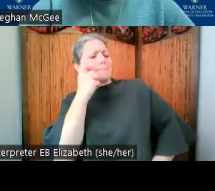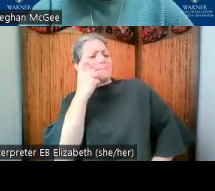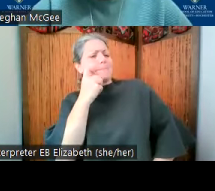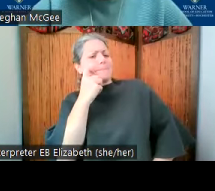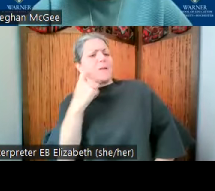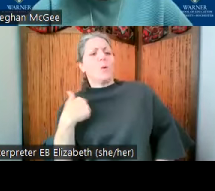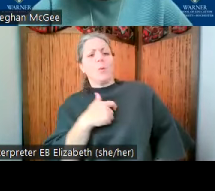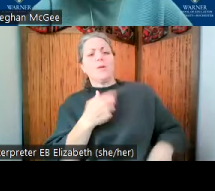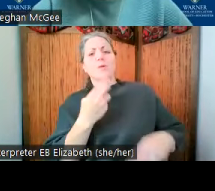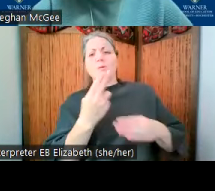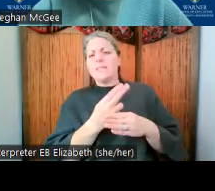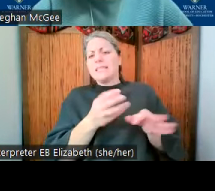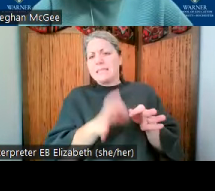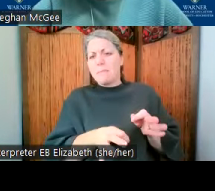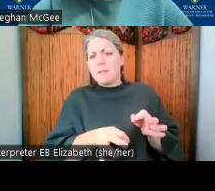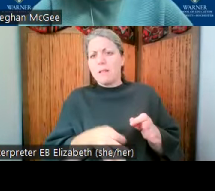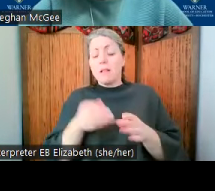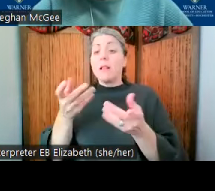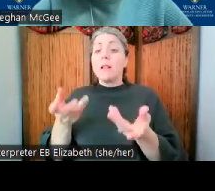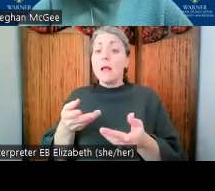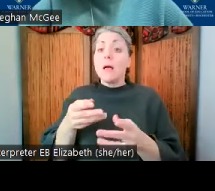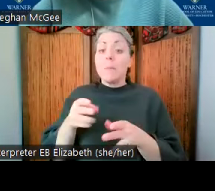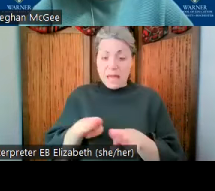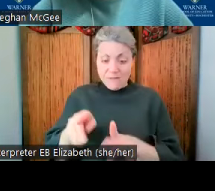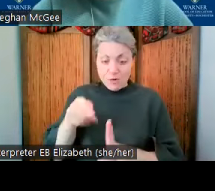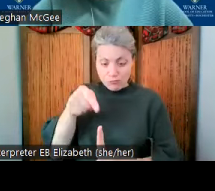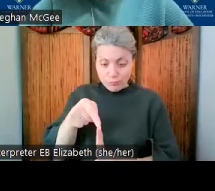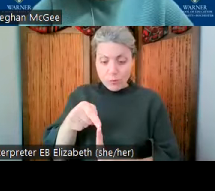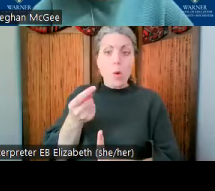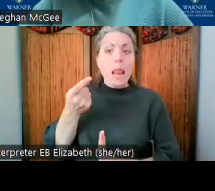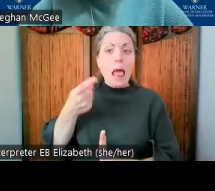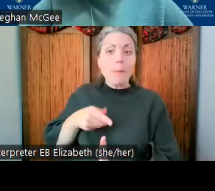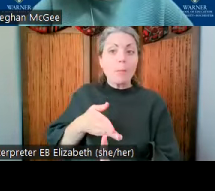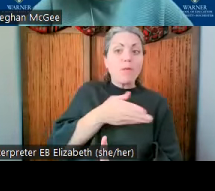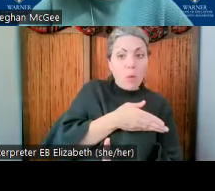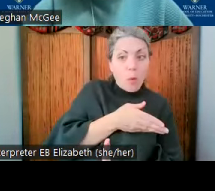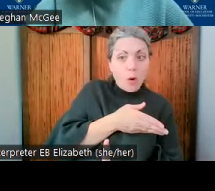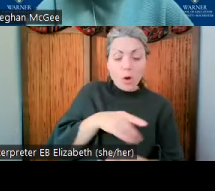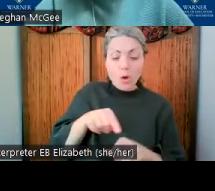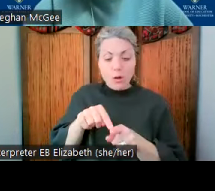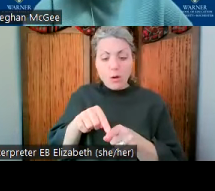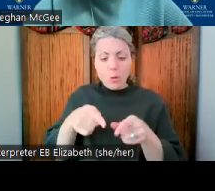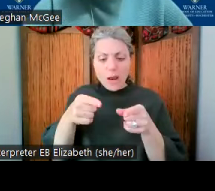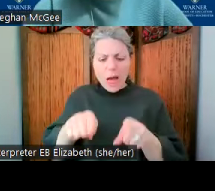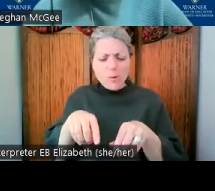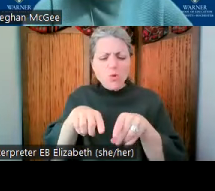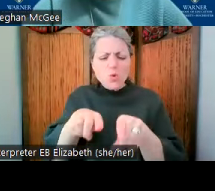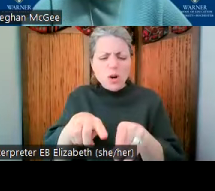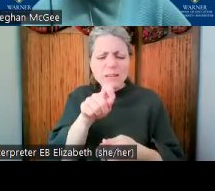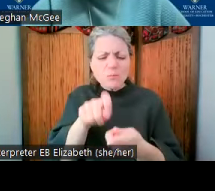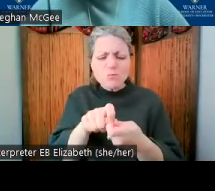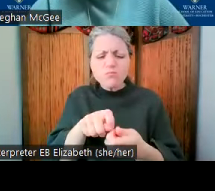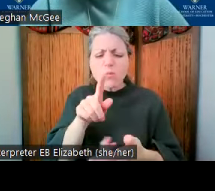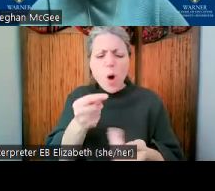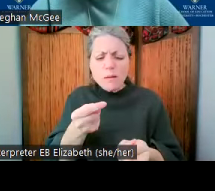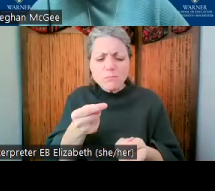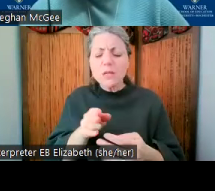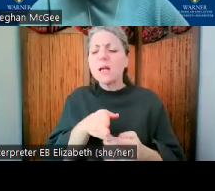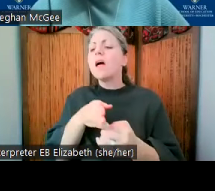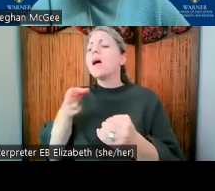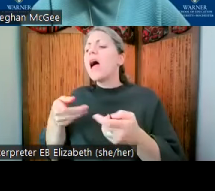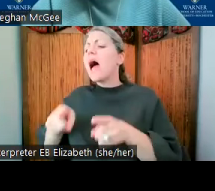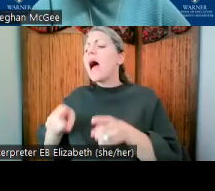contingency of what happened before a behavior, the occurrence of a behavior, and what happens after a behavior. This is